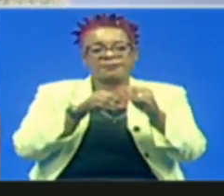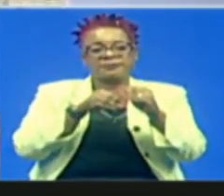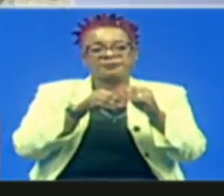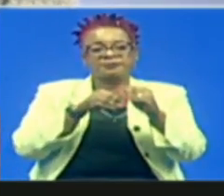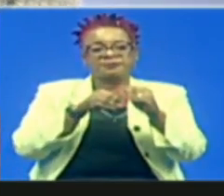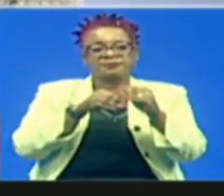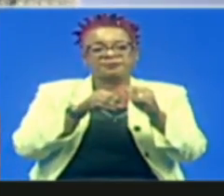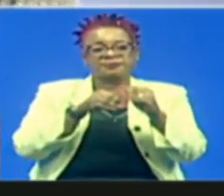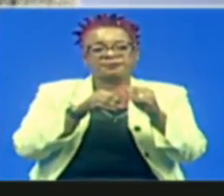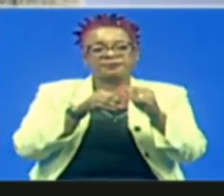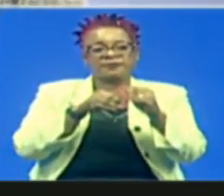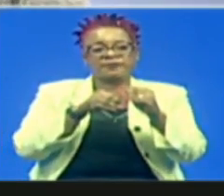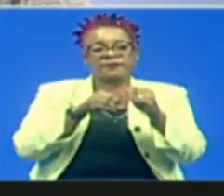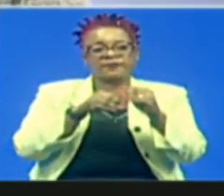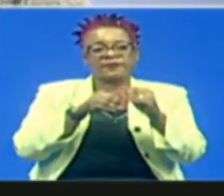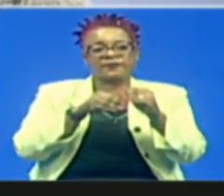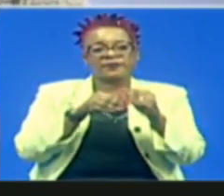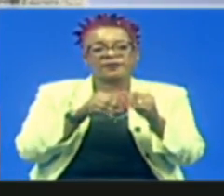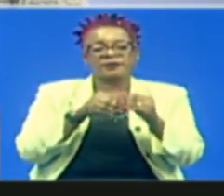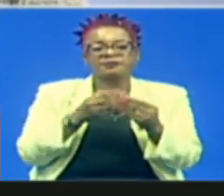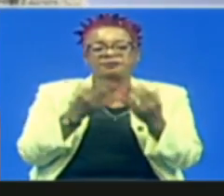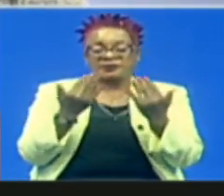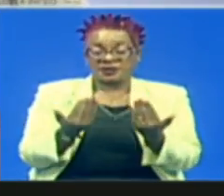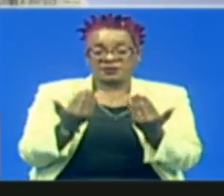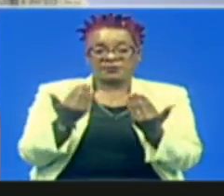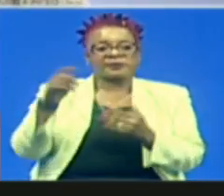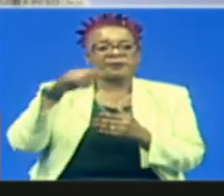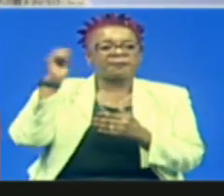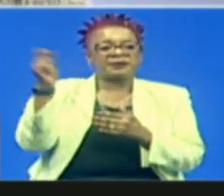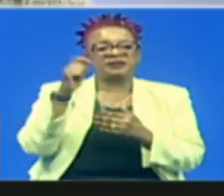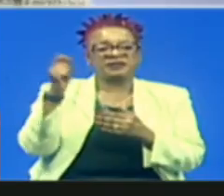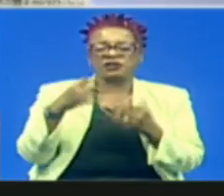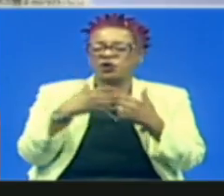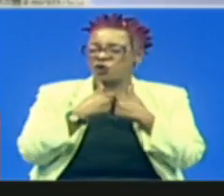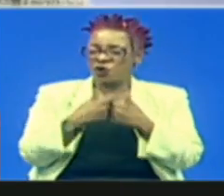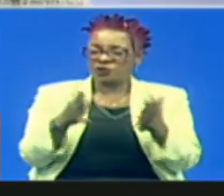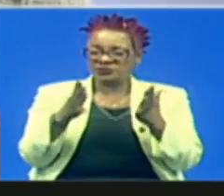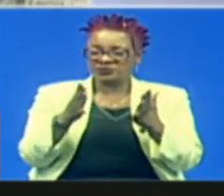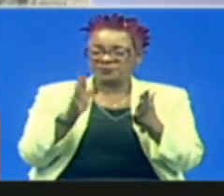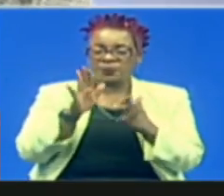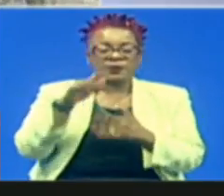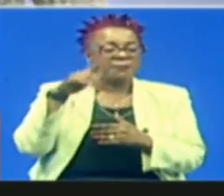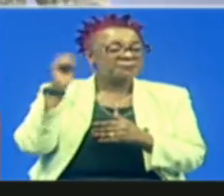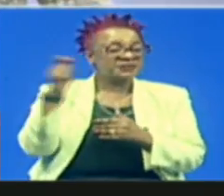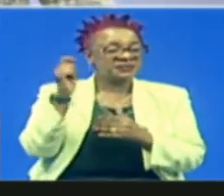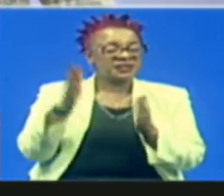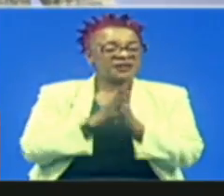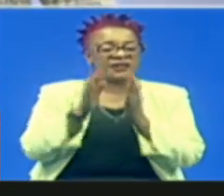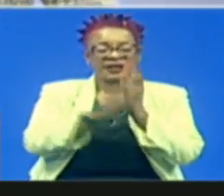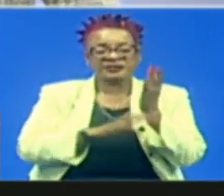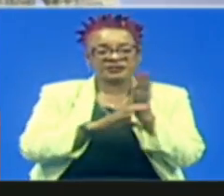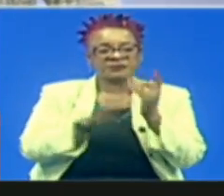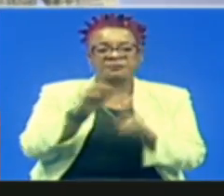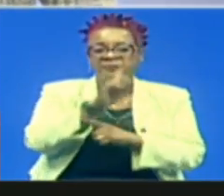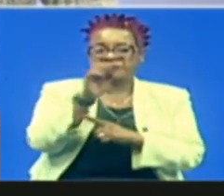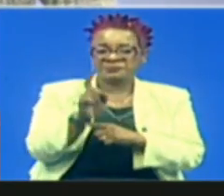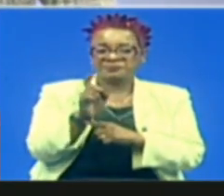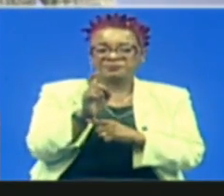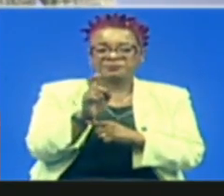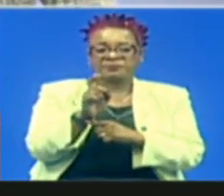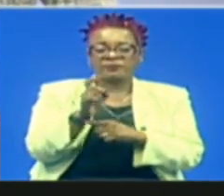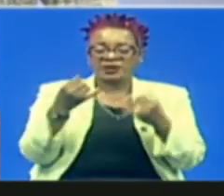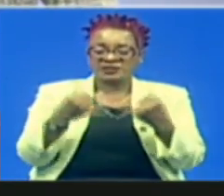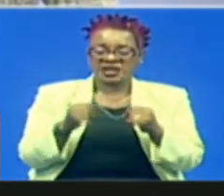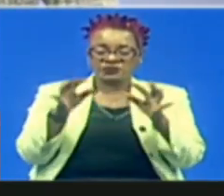our grand report. And has the president lost his grip on the presidency and the country? Well, going by the findings of